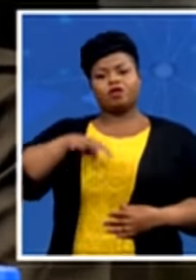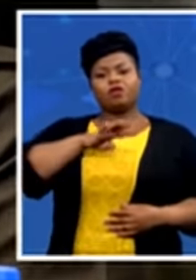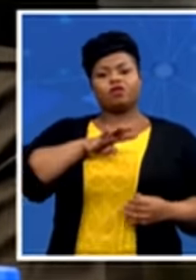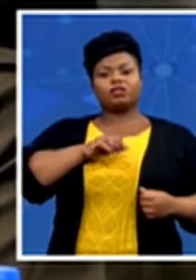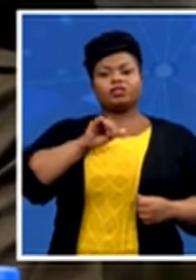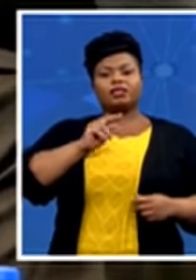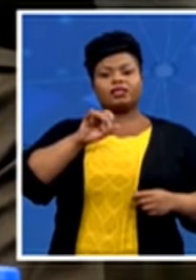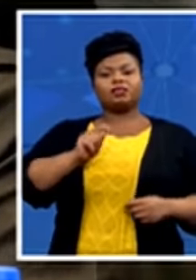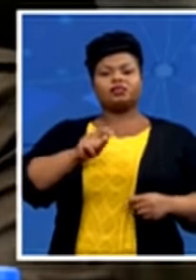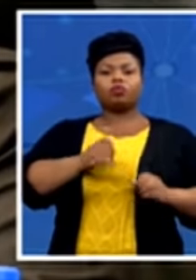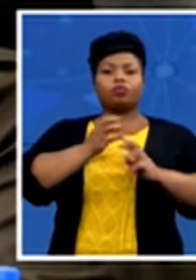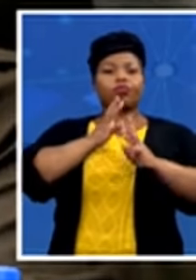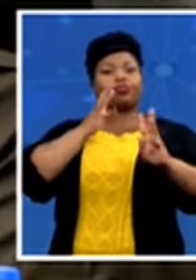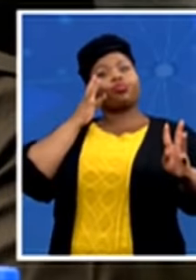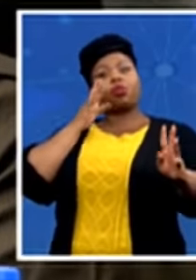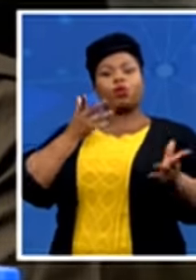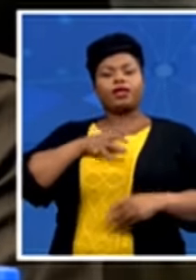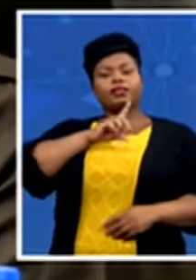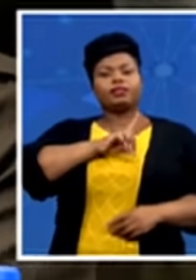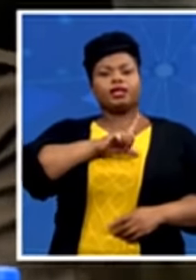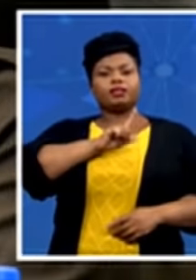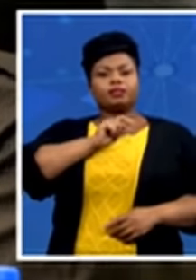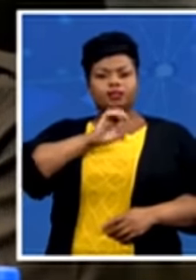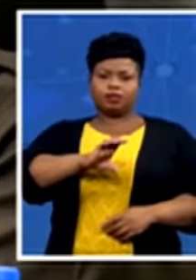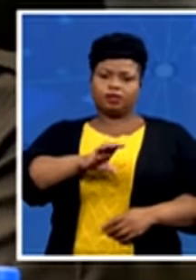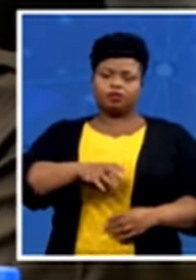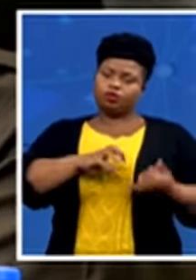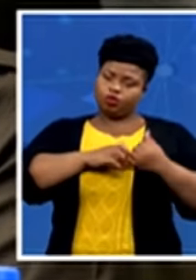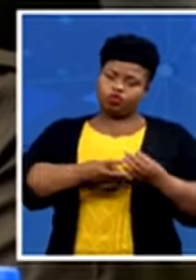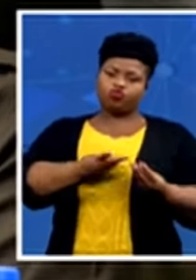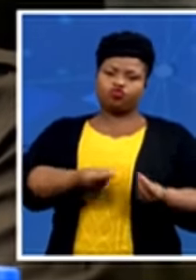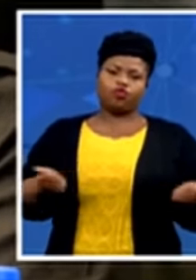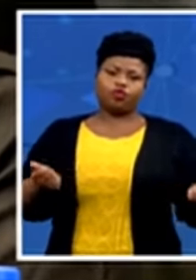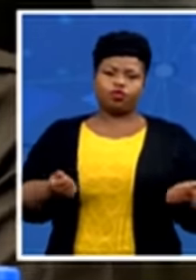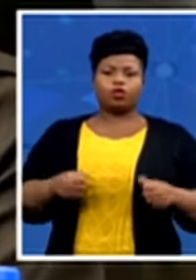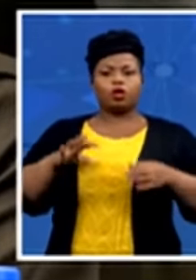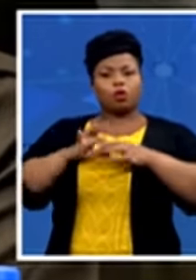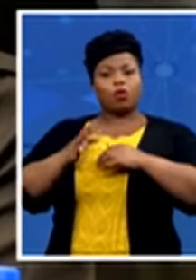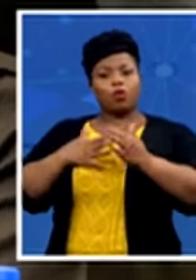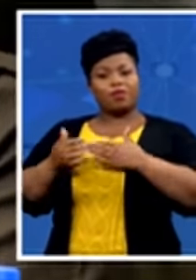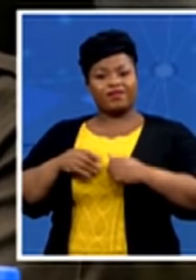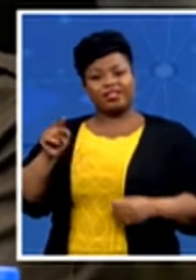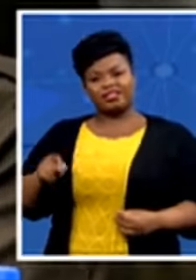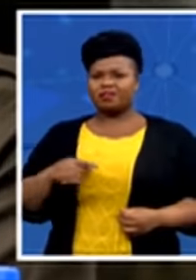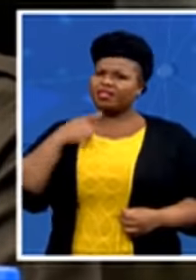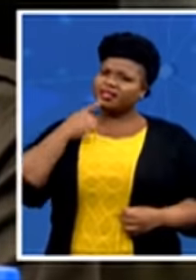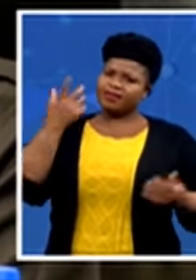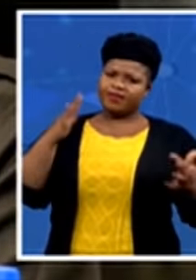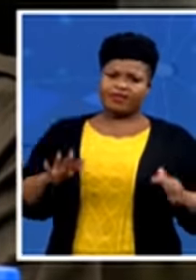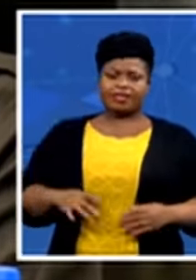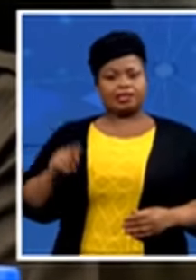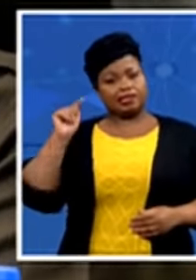DLTCs. We are addressing that with the Home Affairs. I've alluded to you that that particular challenge has now been